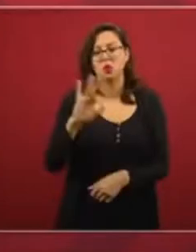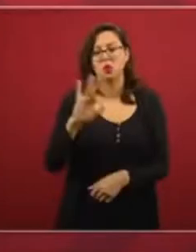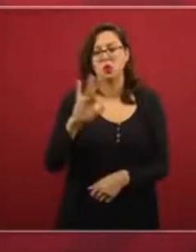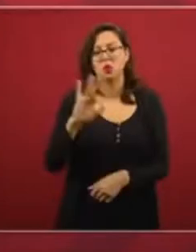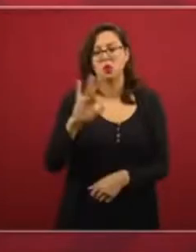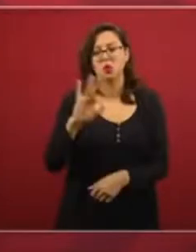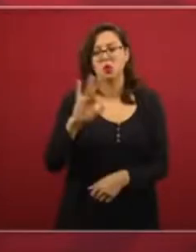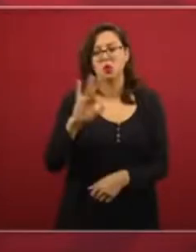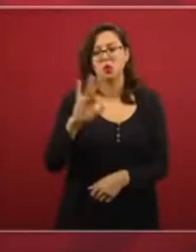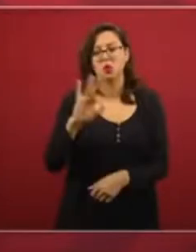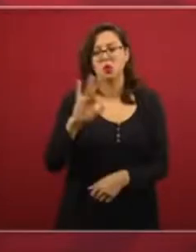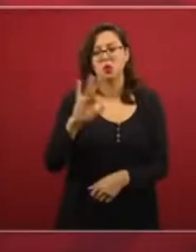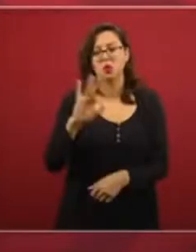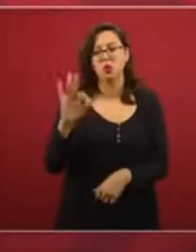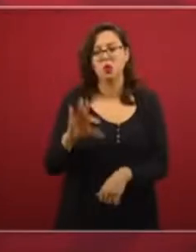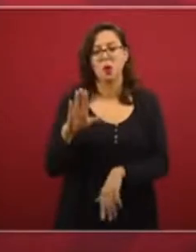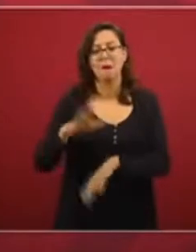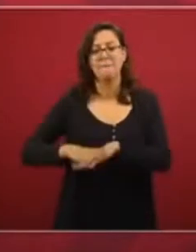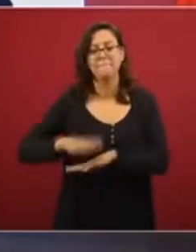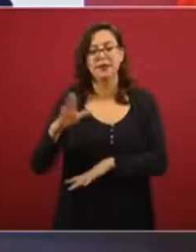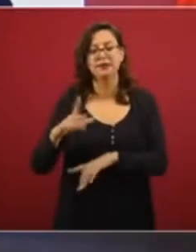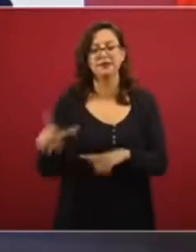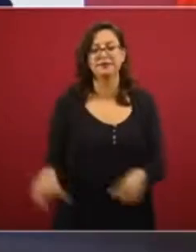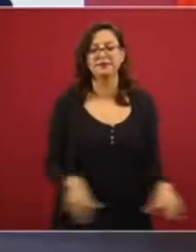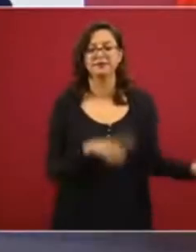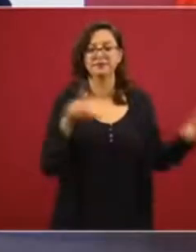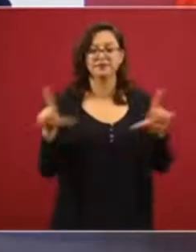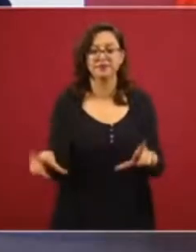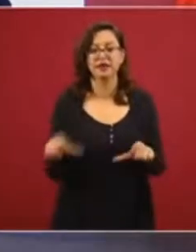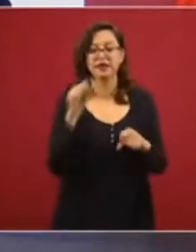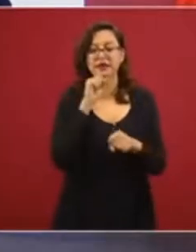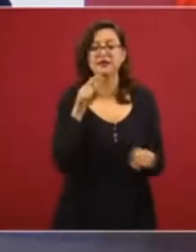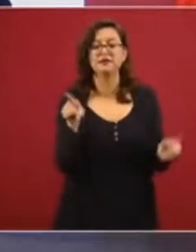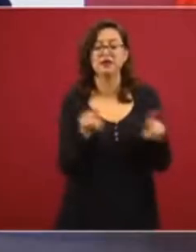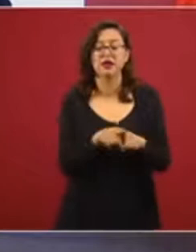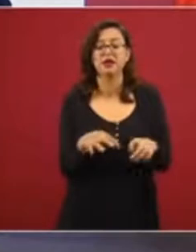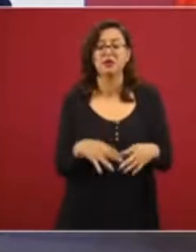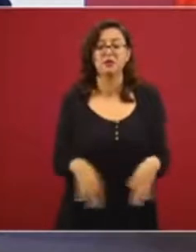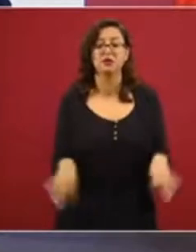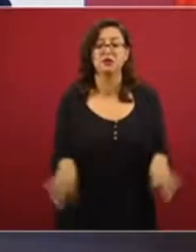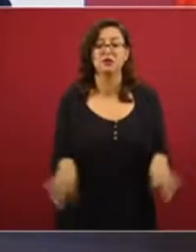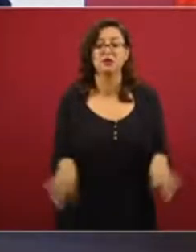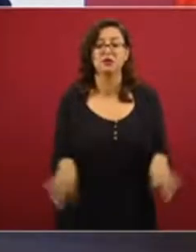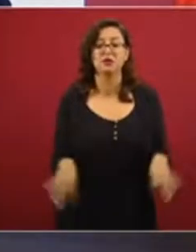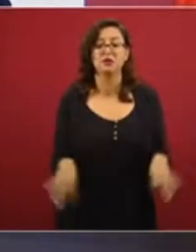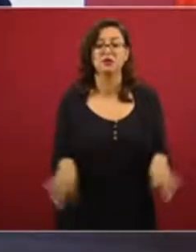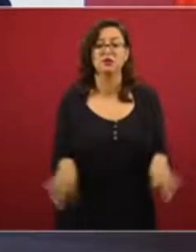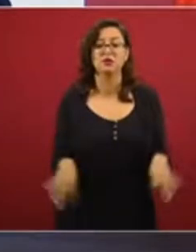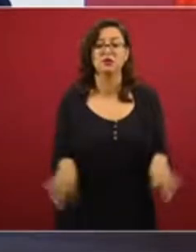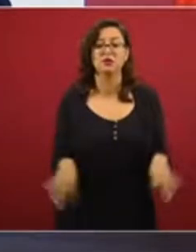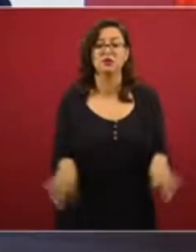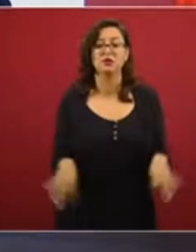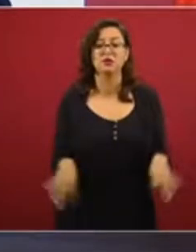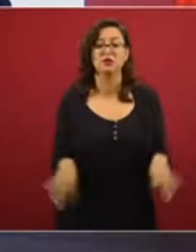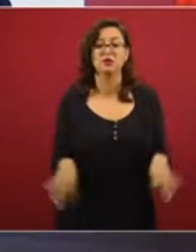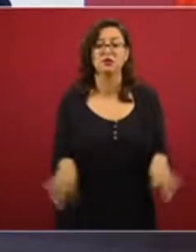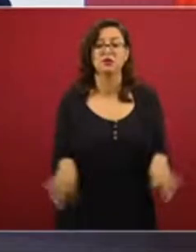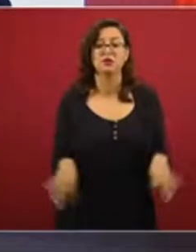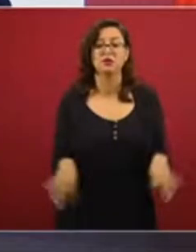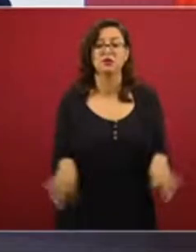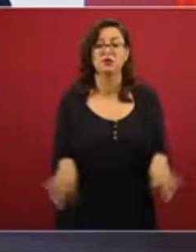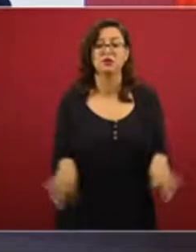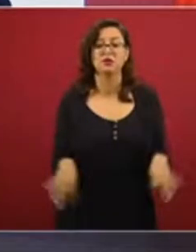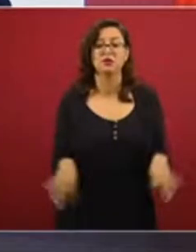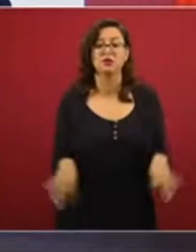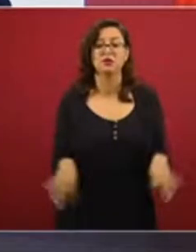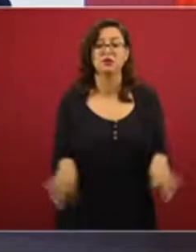beds. Y en la última o penúltima diapositiva quiero también comentar algo de interés público. And then this, next to the last